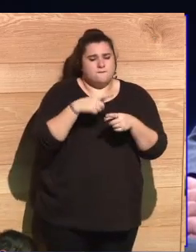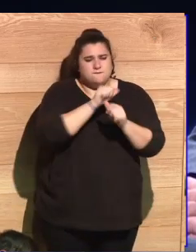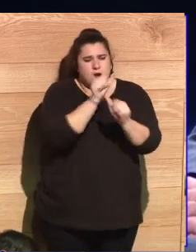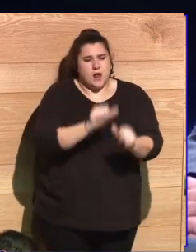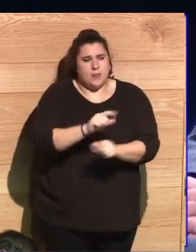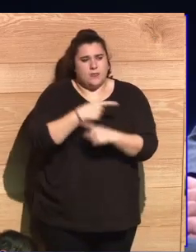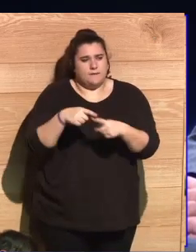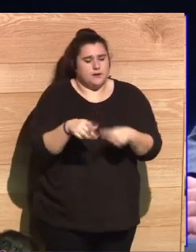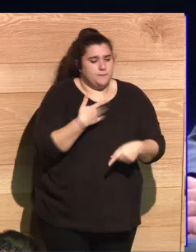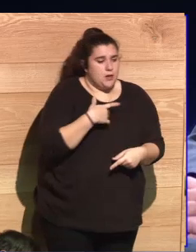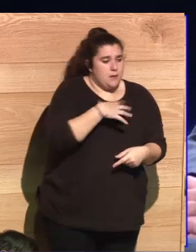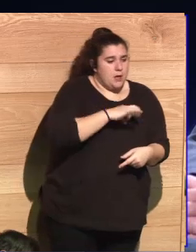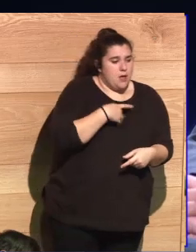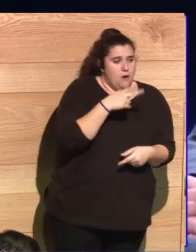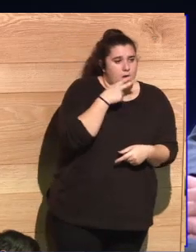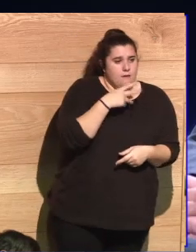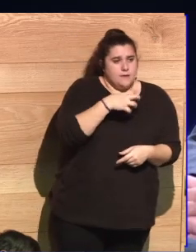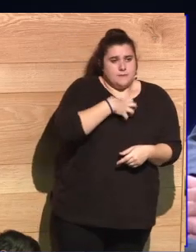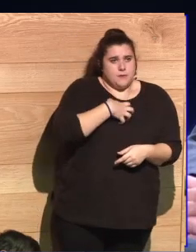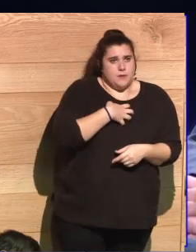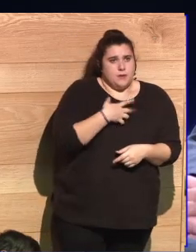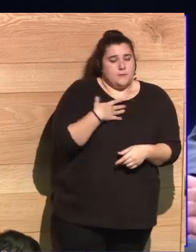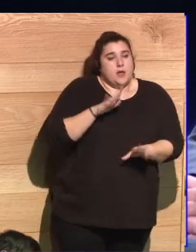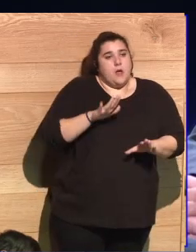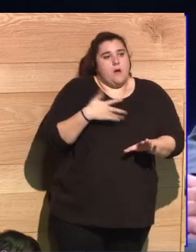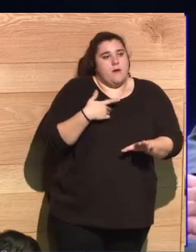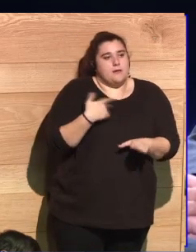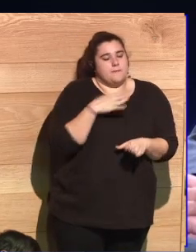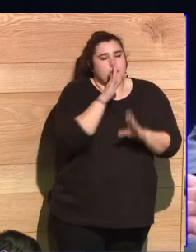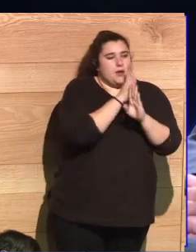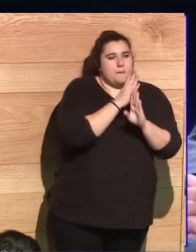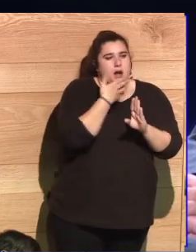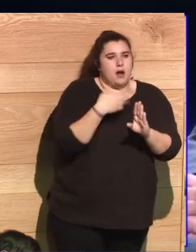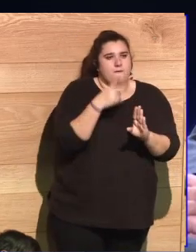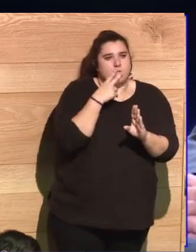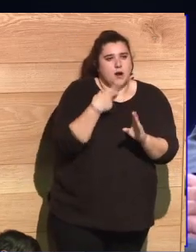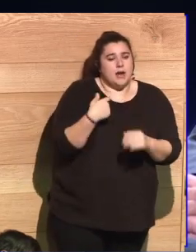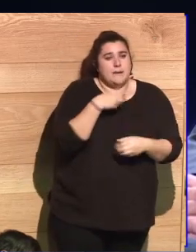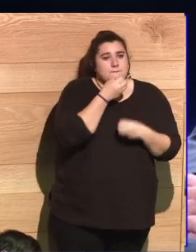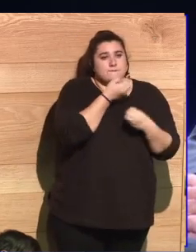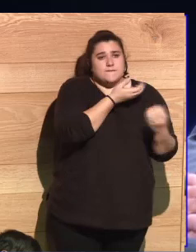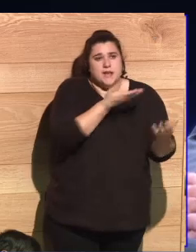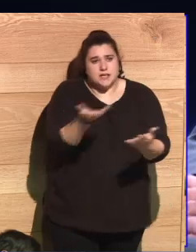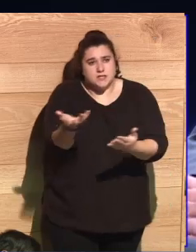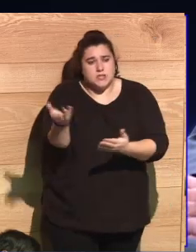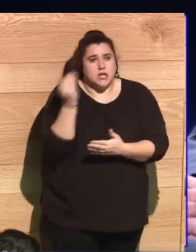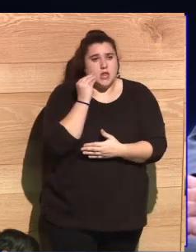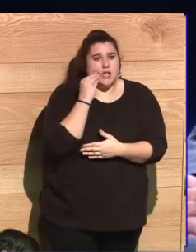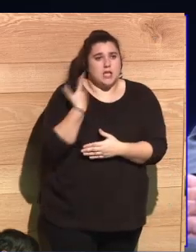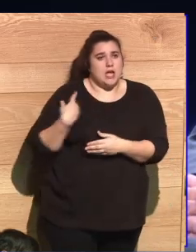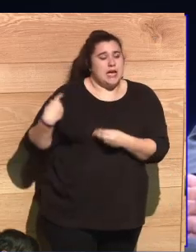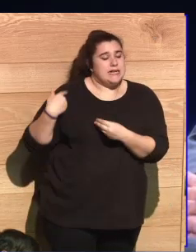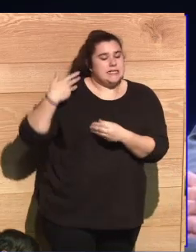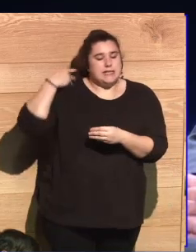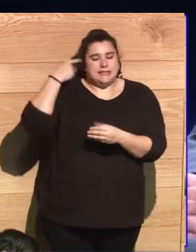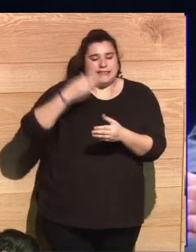in 1,000 times, for example, I can't smoke, and sometimes I play hide and seek to smoke. Well, the idiot wind is